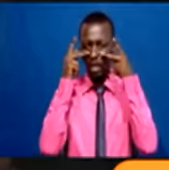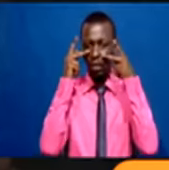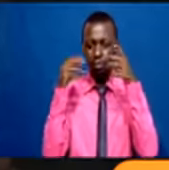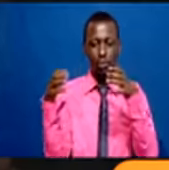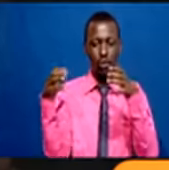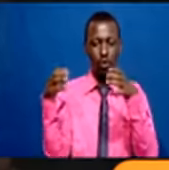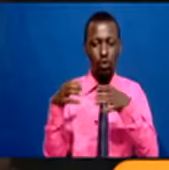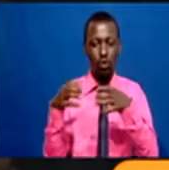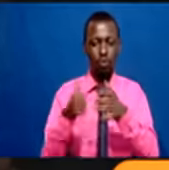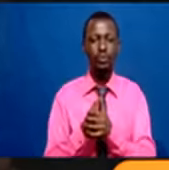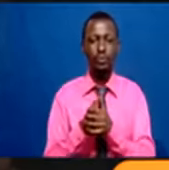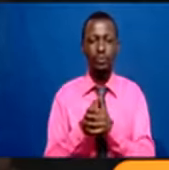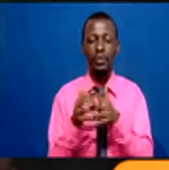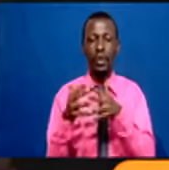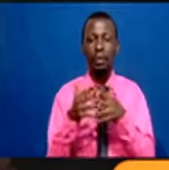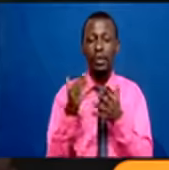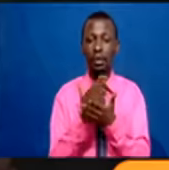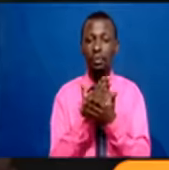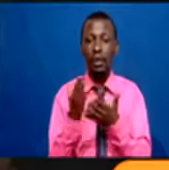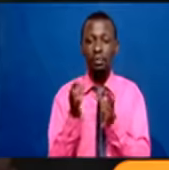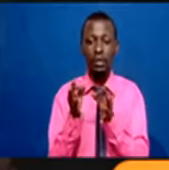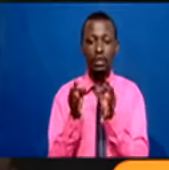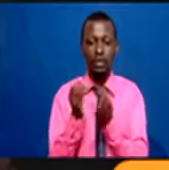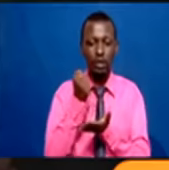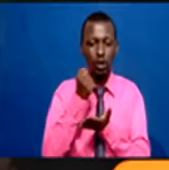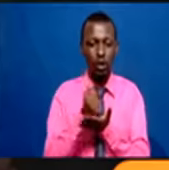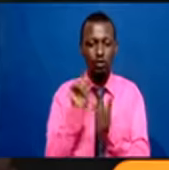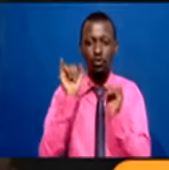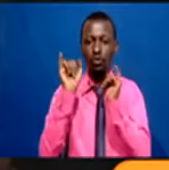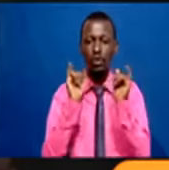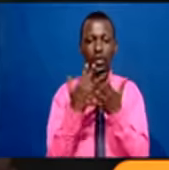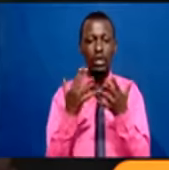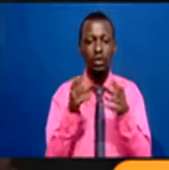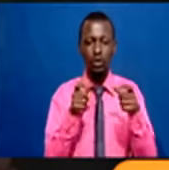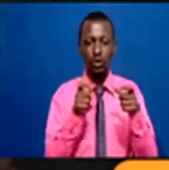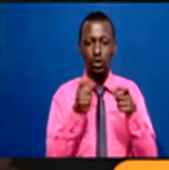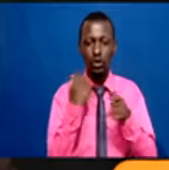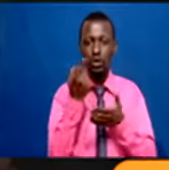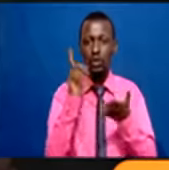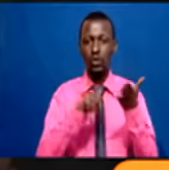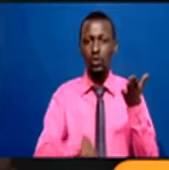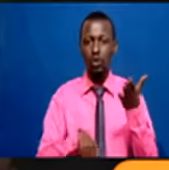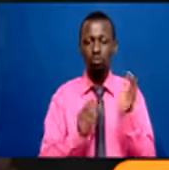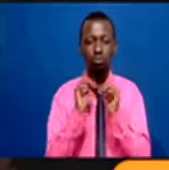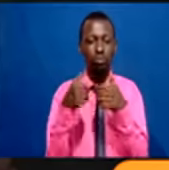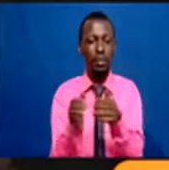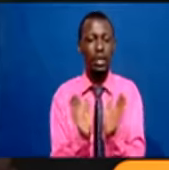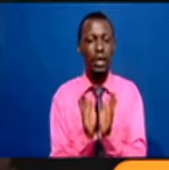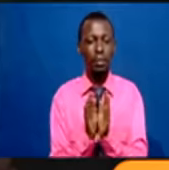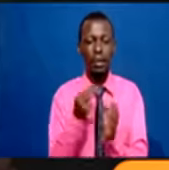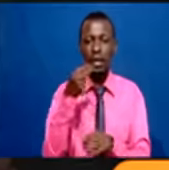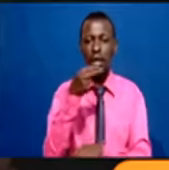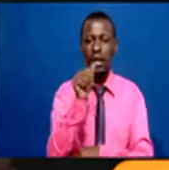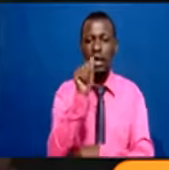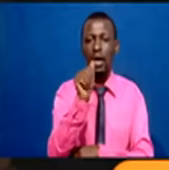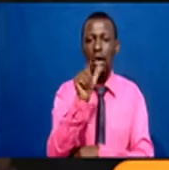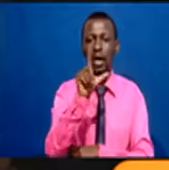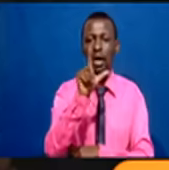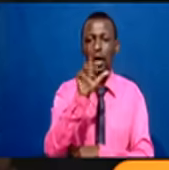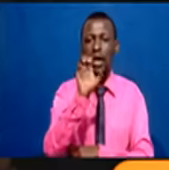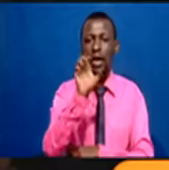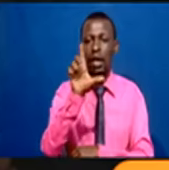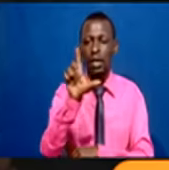U.S. Department of the Treasury's Office of Foreign Assets Control says Halil Commodities relies on the